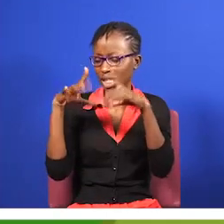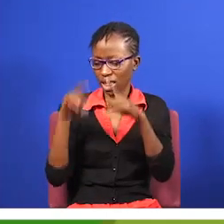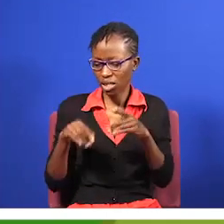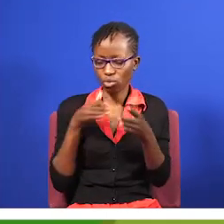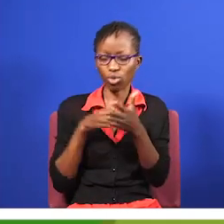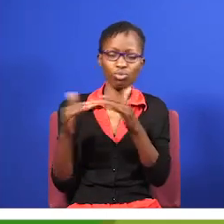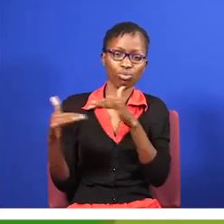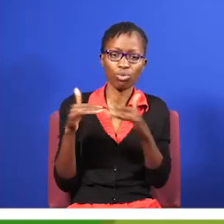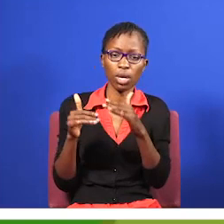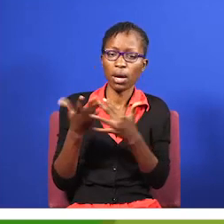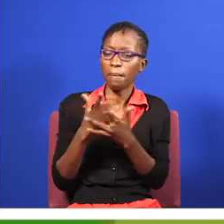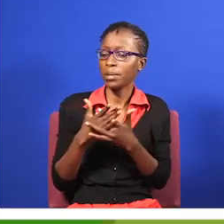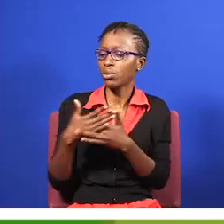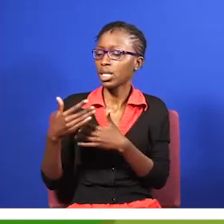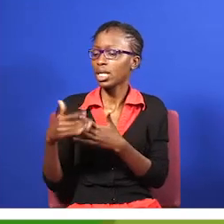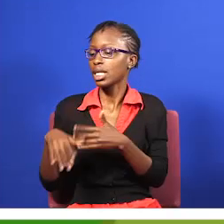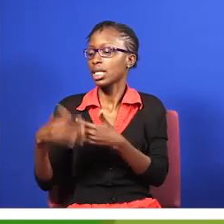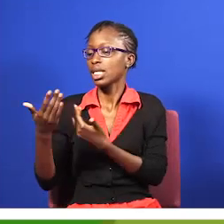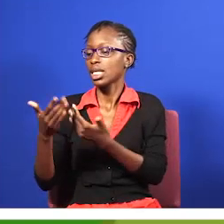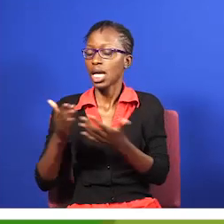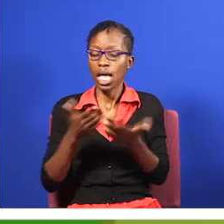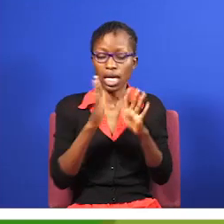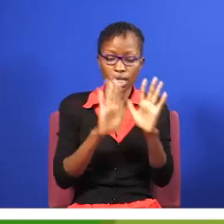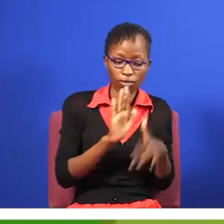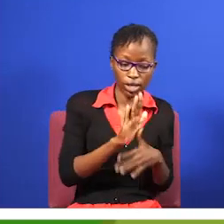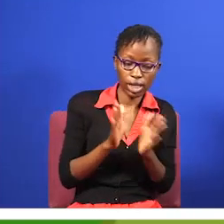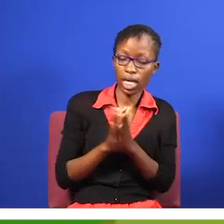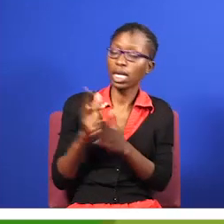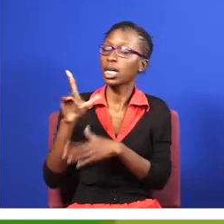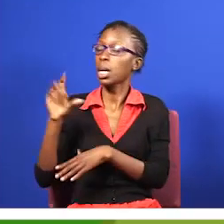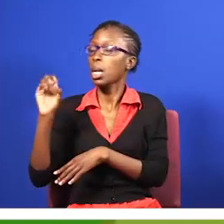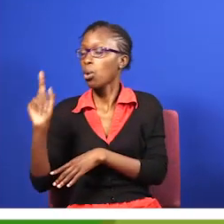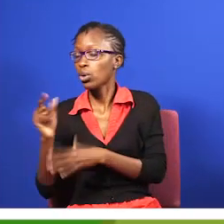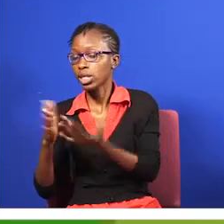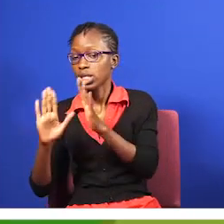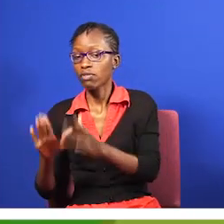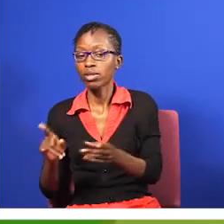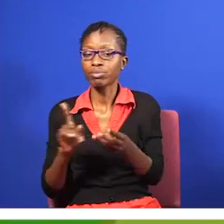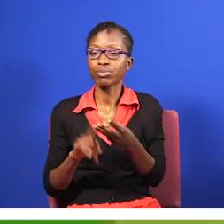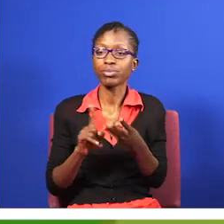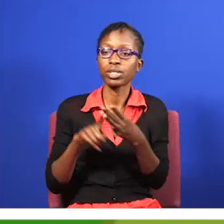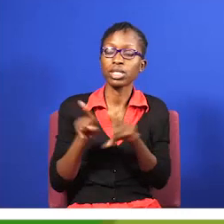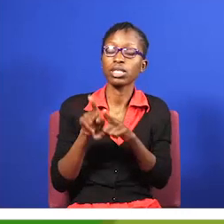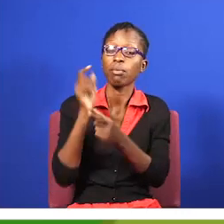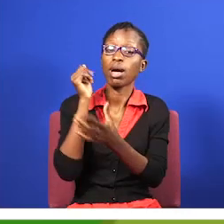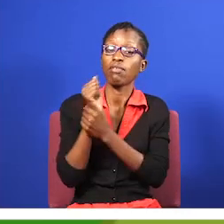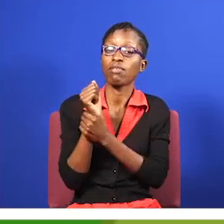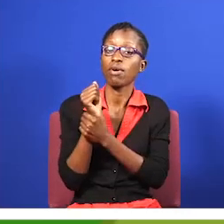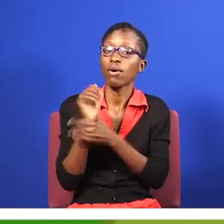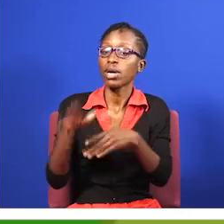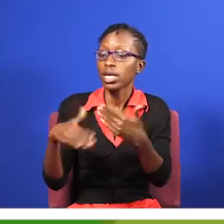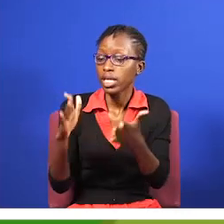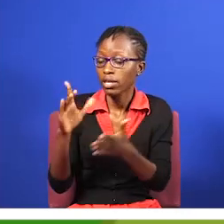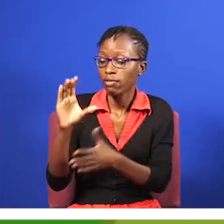between Lot's servants and his servants. Now, Abraham also gave